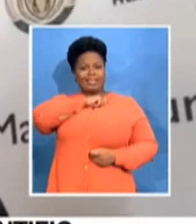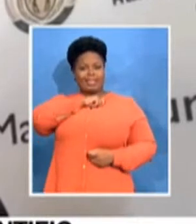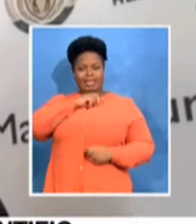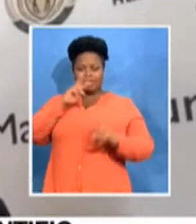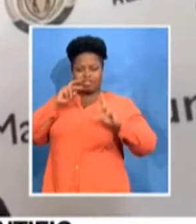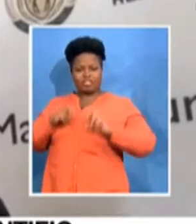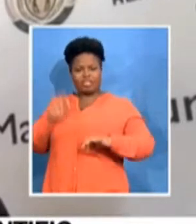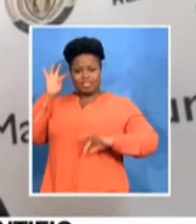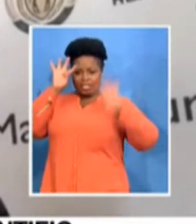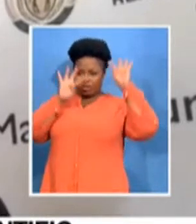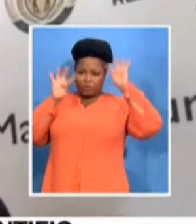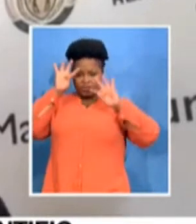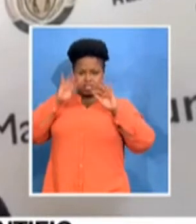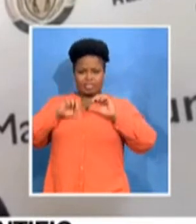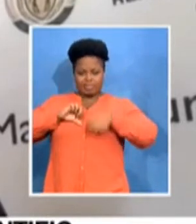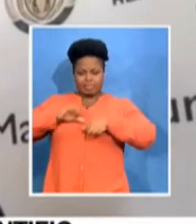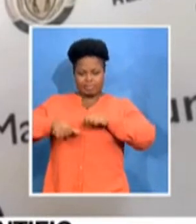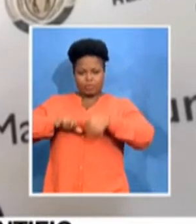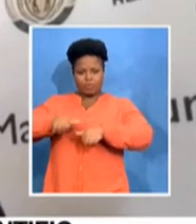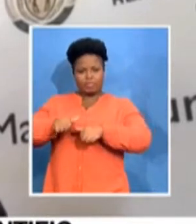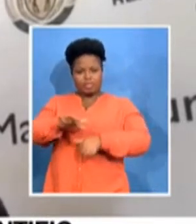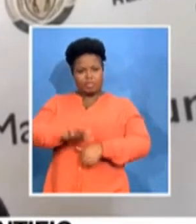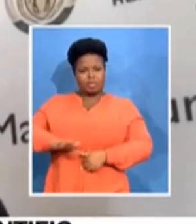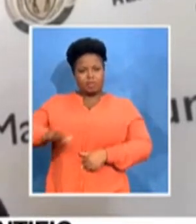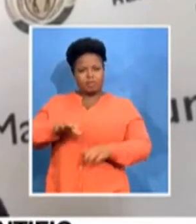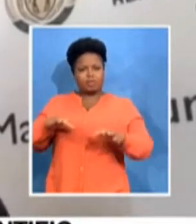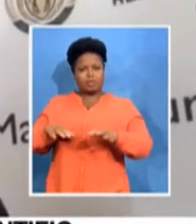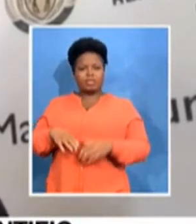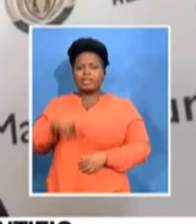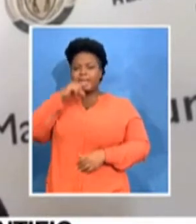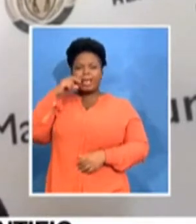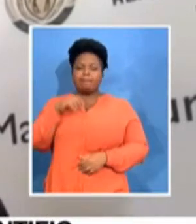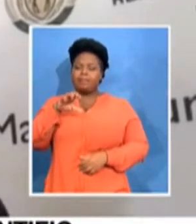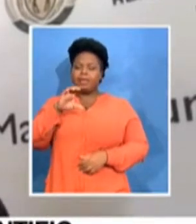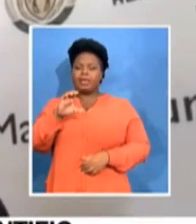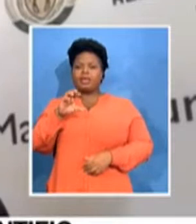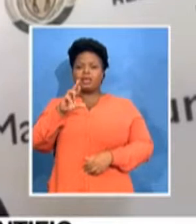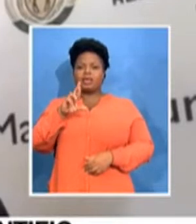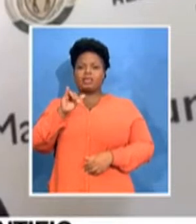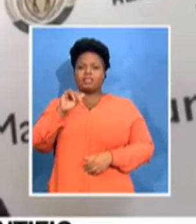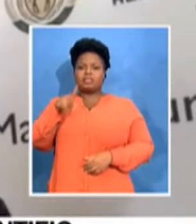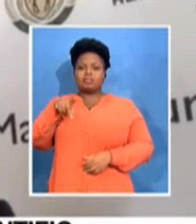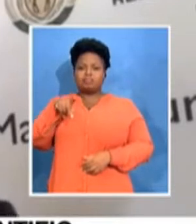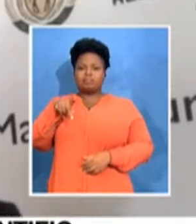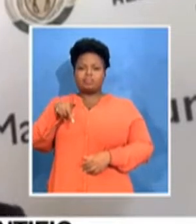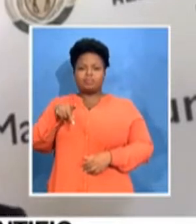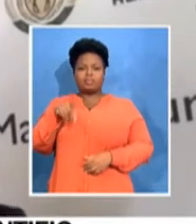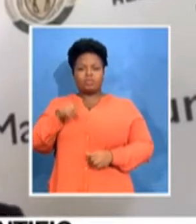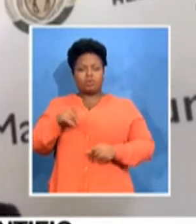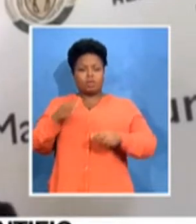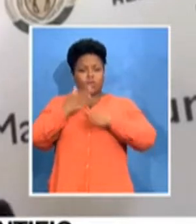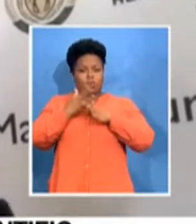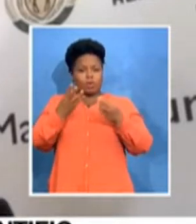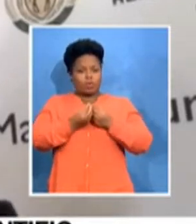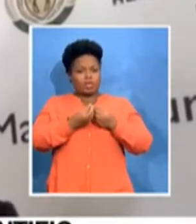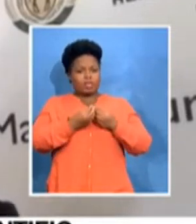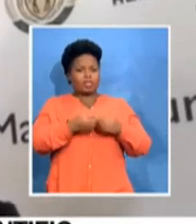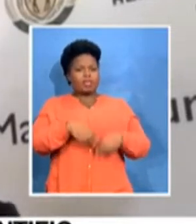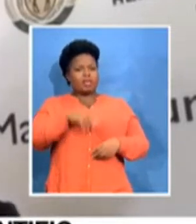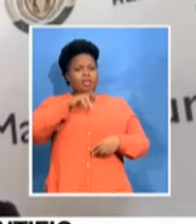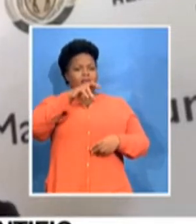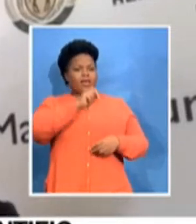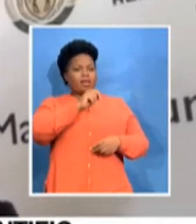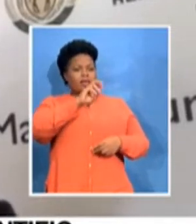Platform, KRISP, working together with the National Health Laboratory Services, African Health Research Institute,